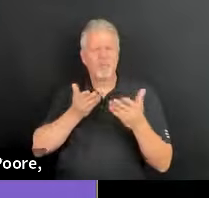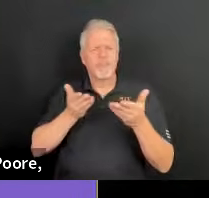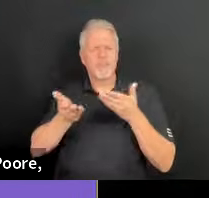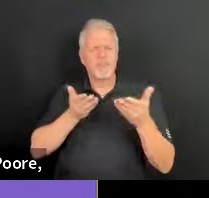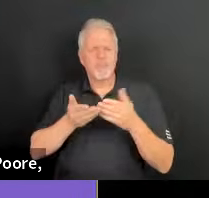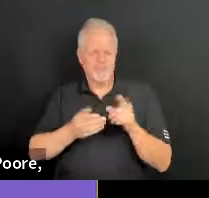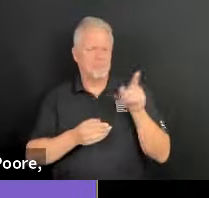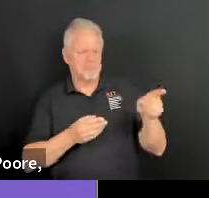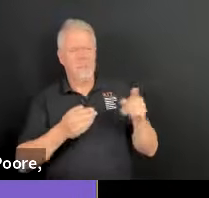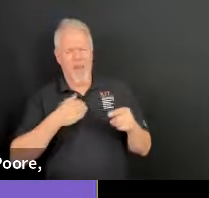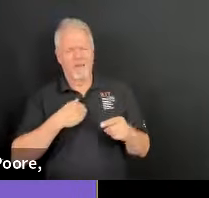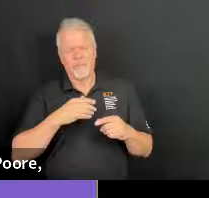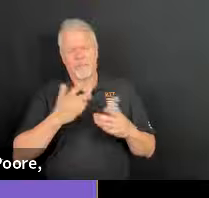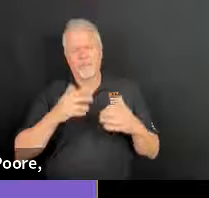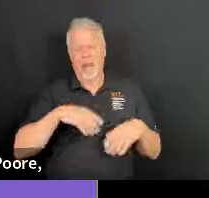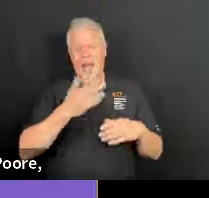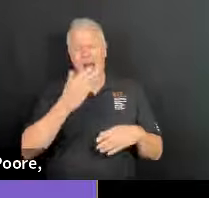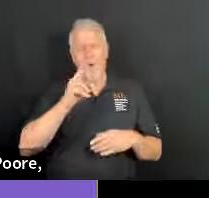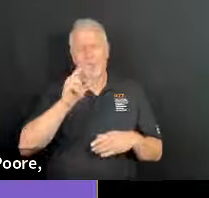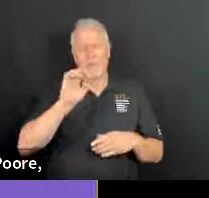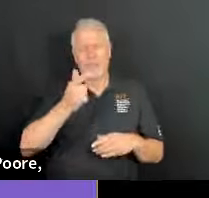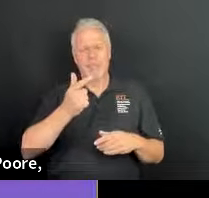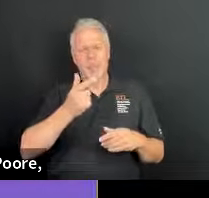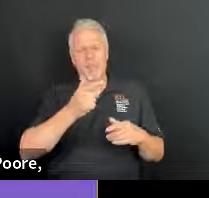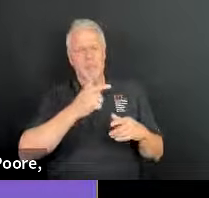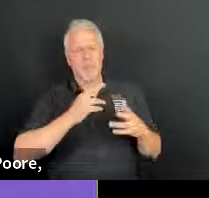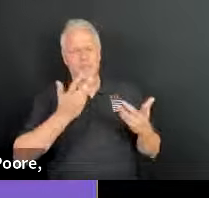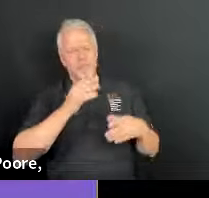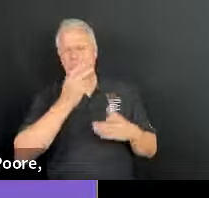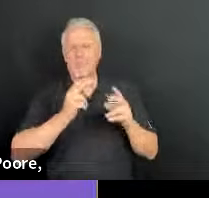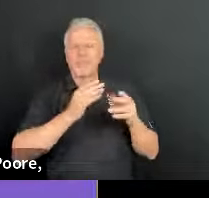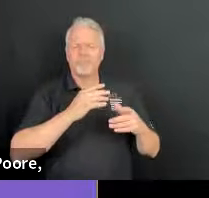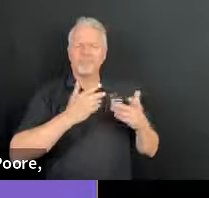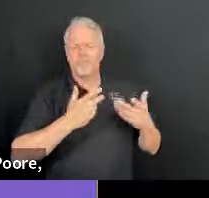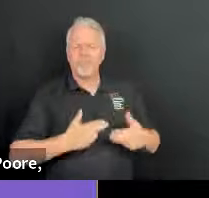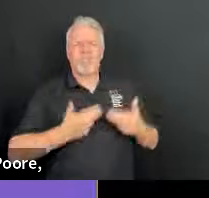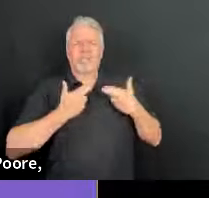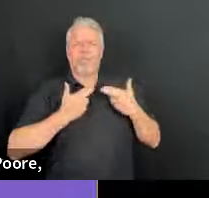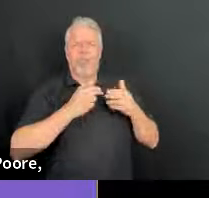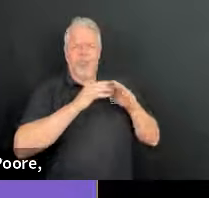under DCS, Deaf Community Services. And they have housing,